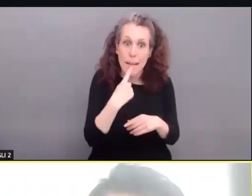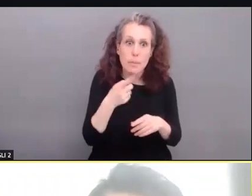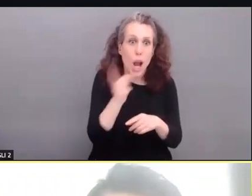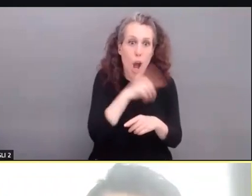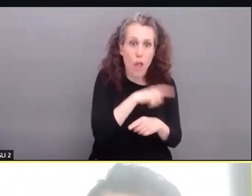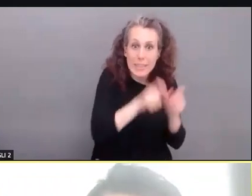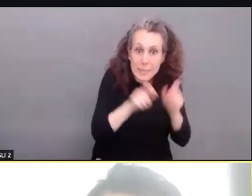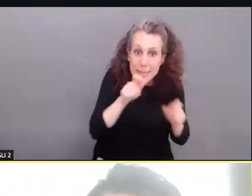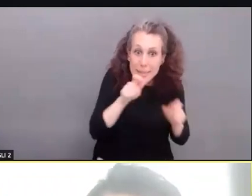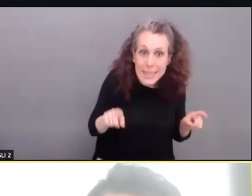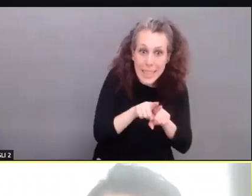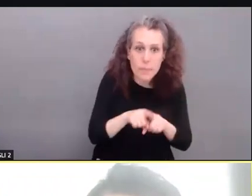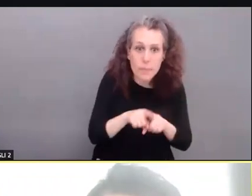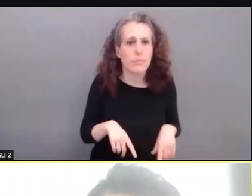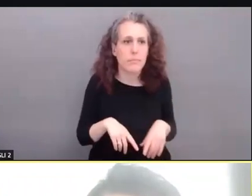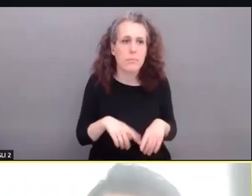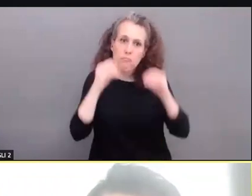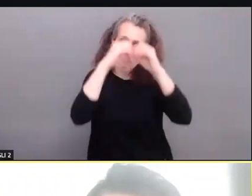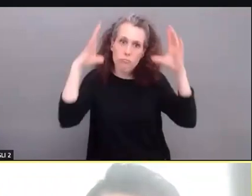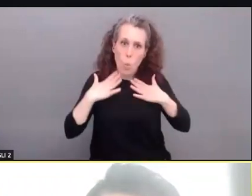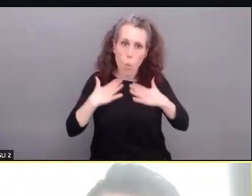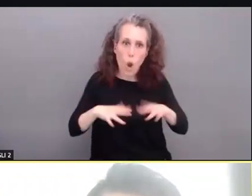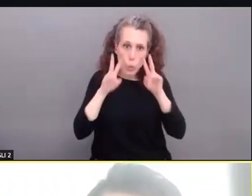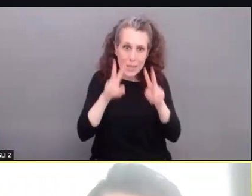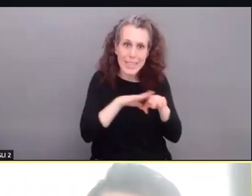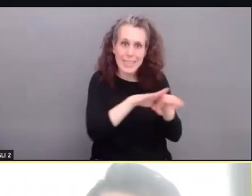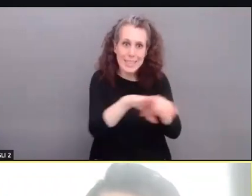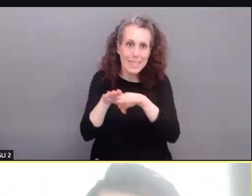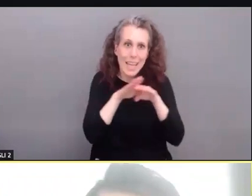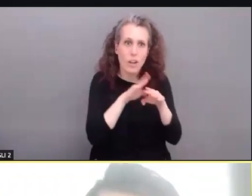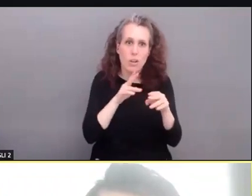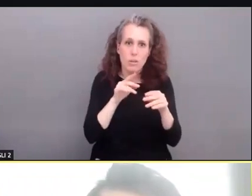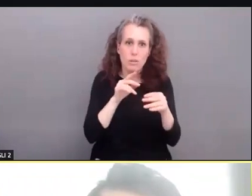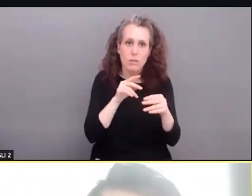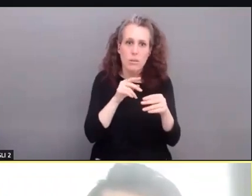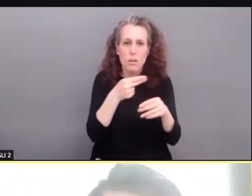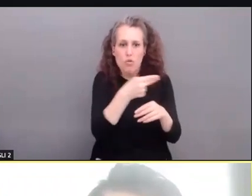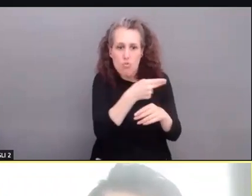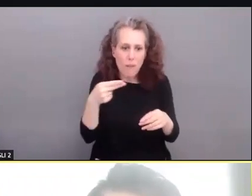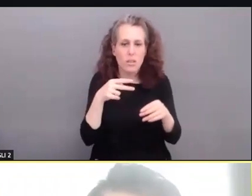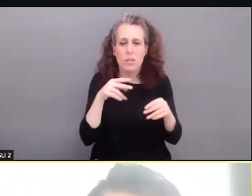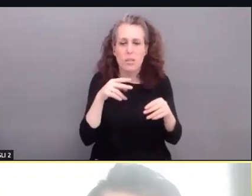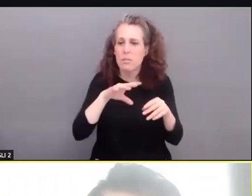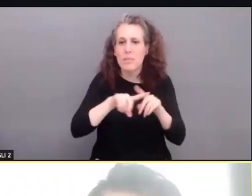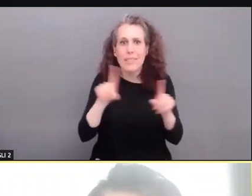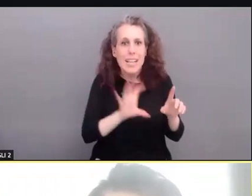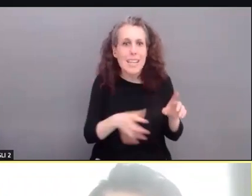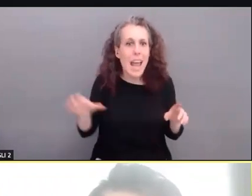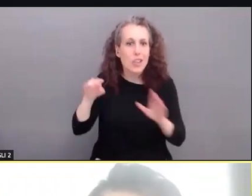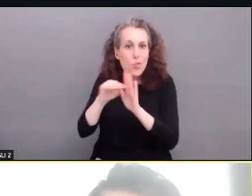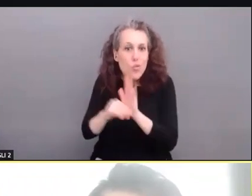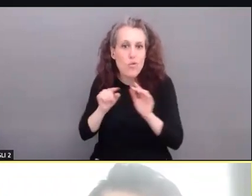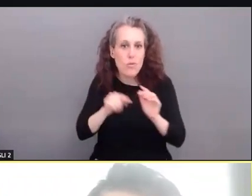speakers. We would ideally like to see that the standard is referenced in national rules and regulations,